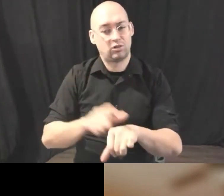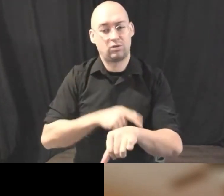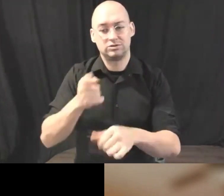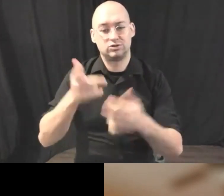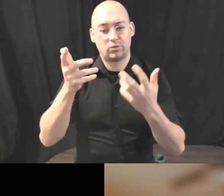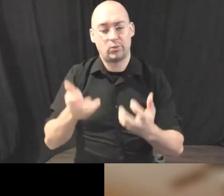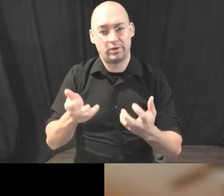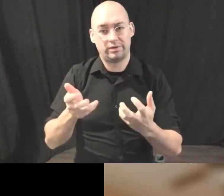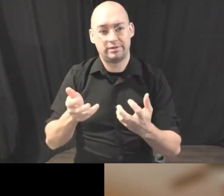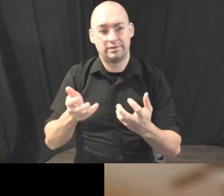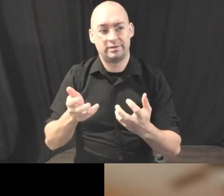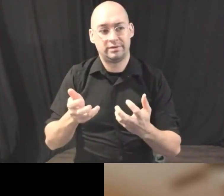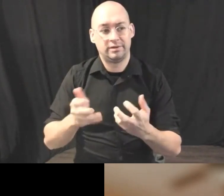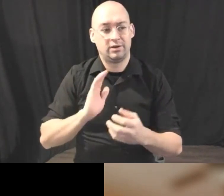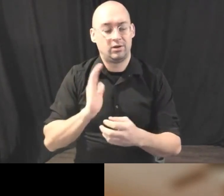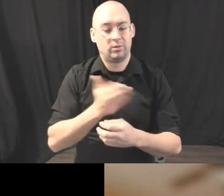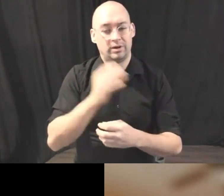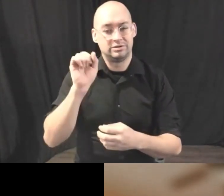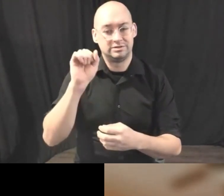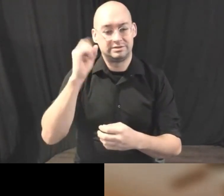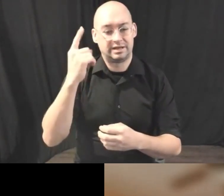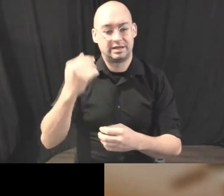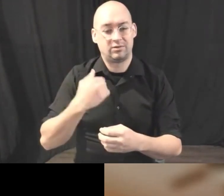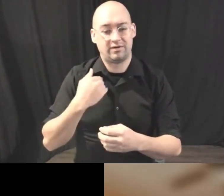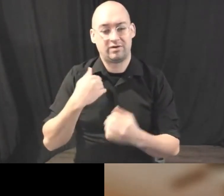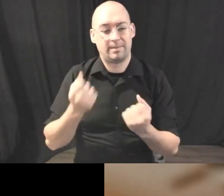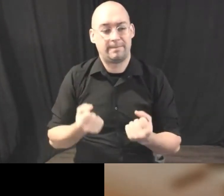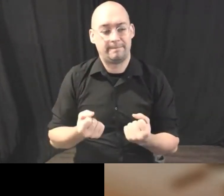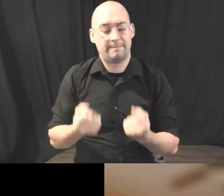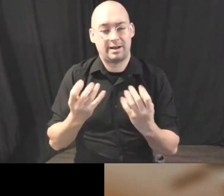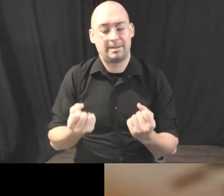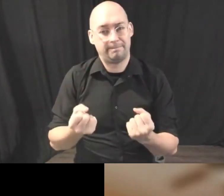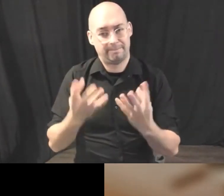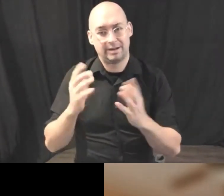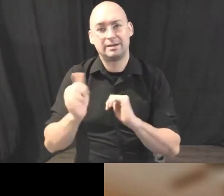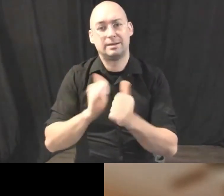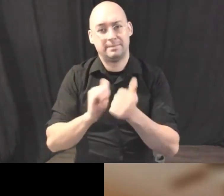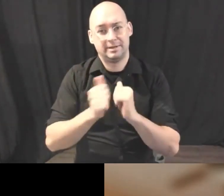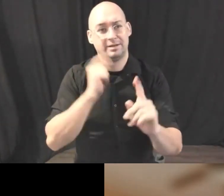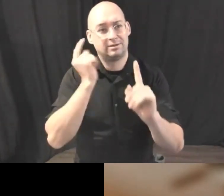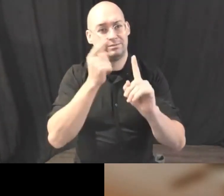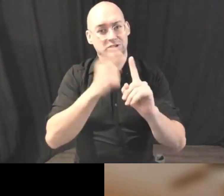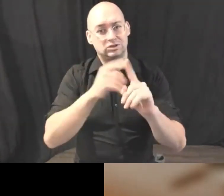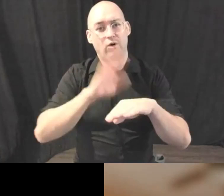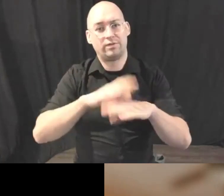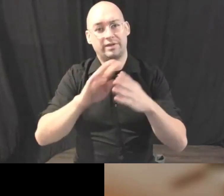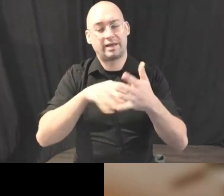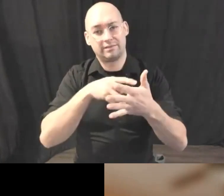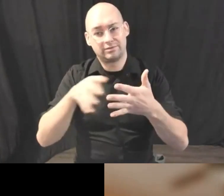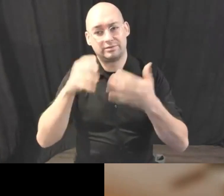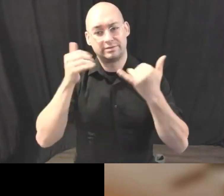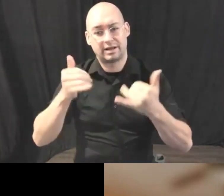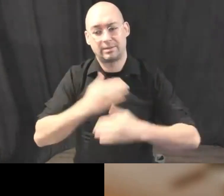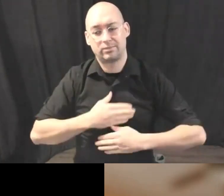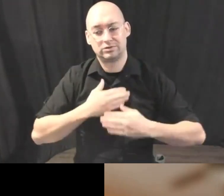like. And we understand you have many competing priorities on your calendar today, so we just appreciate